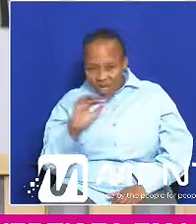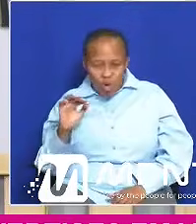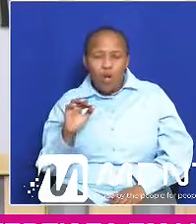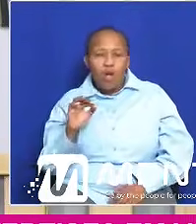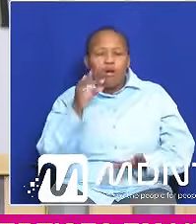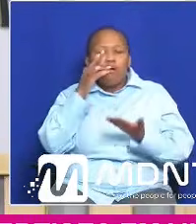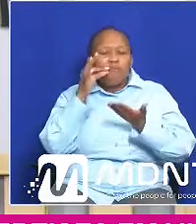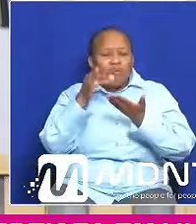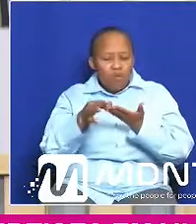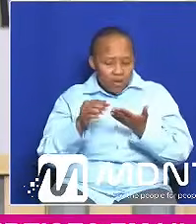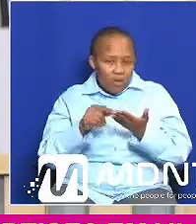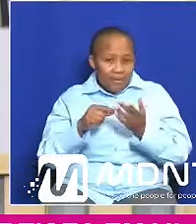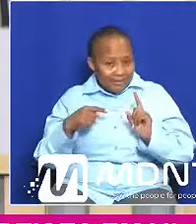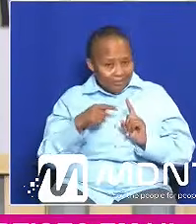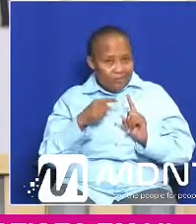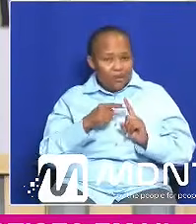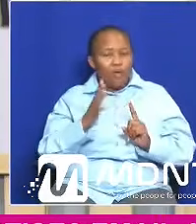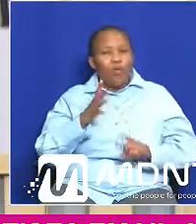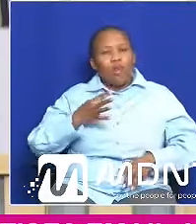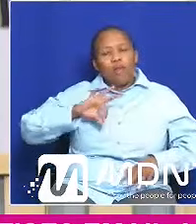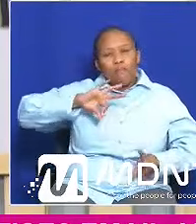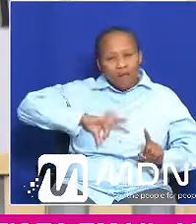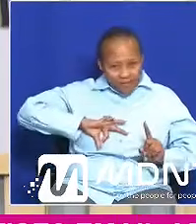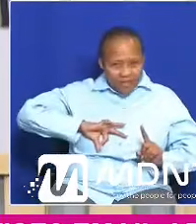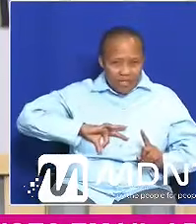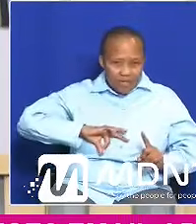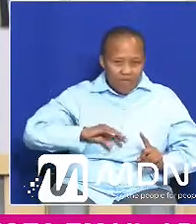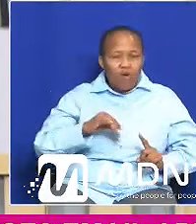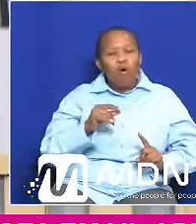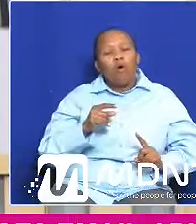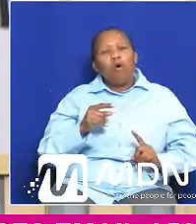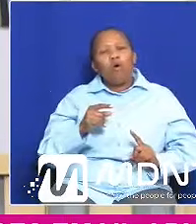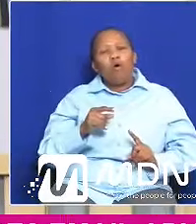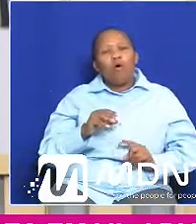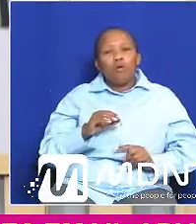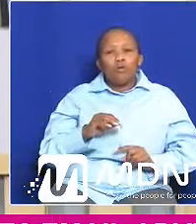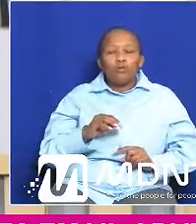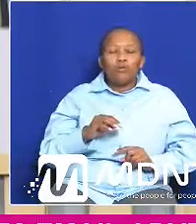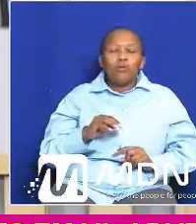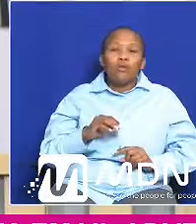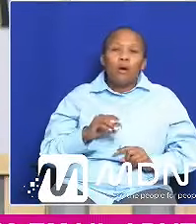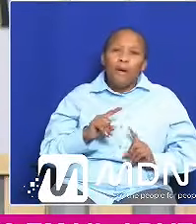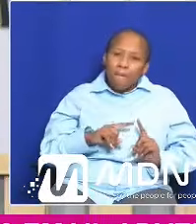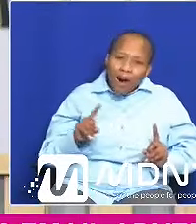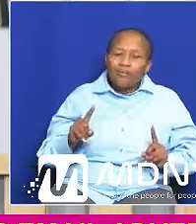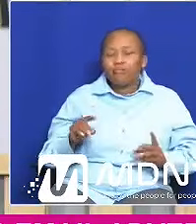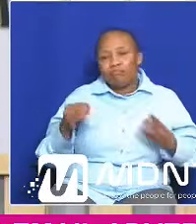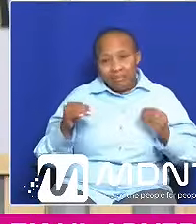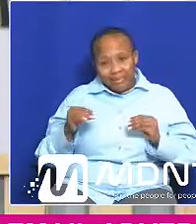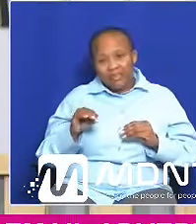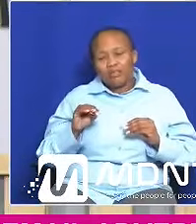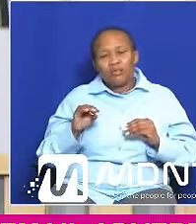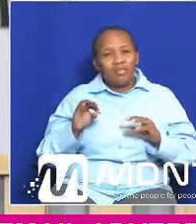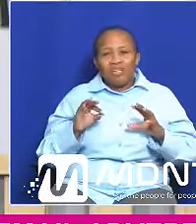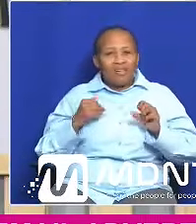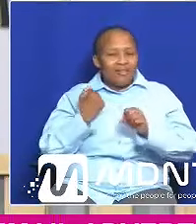of profits. But this is the business that I said, it never materialized. What was the business about? What